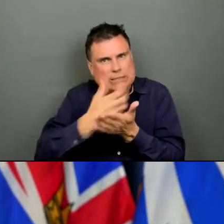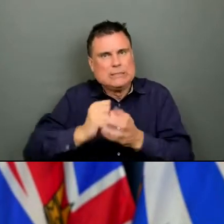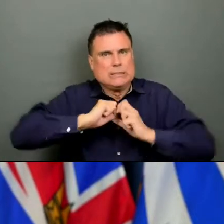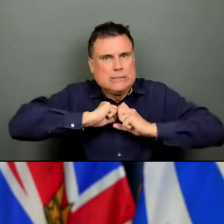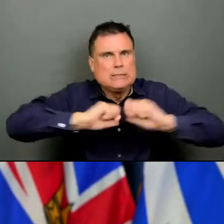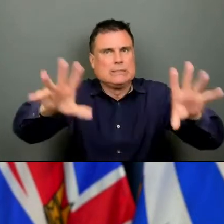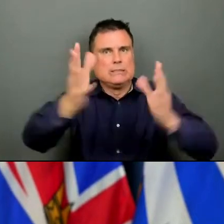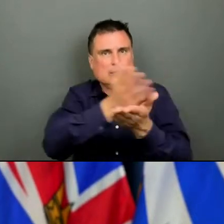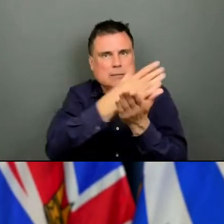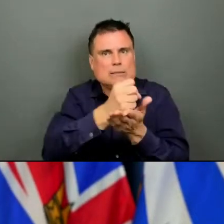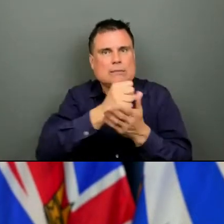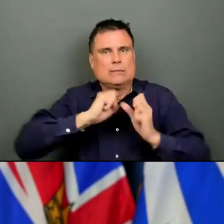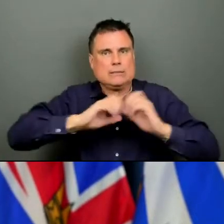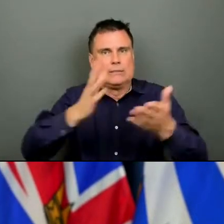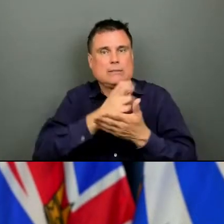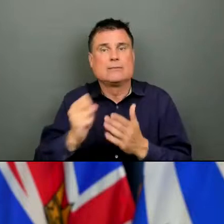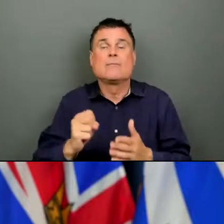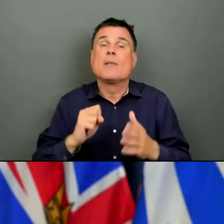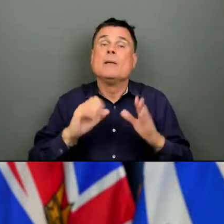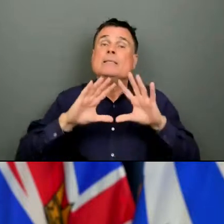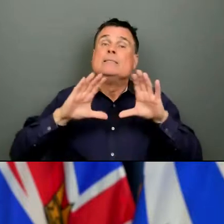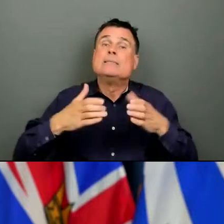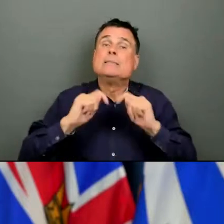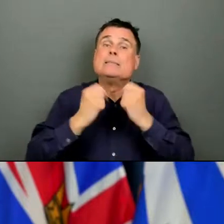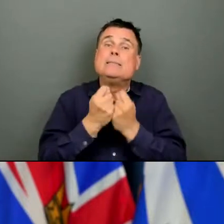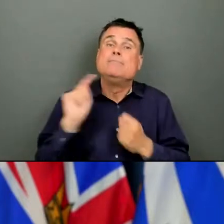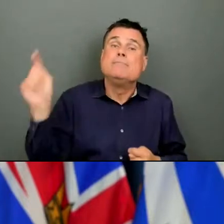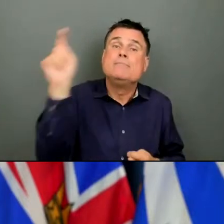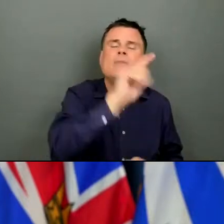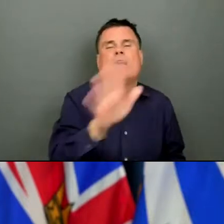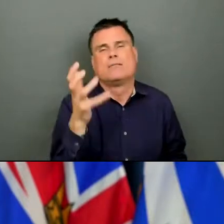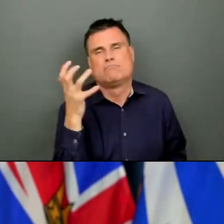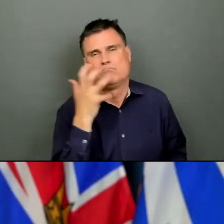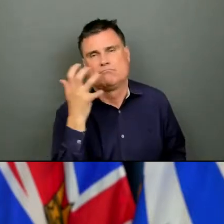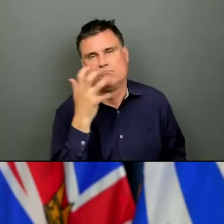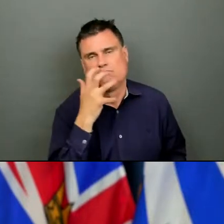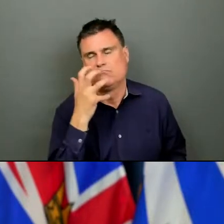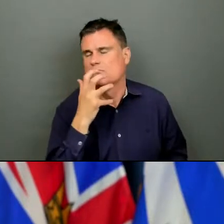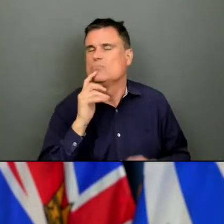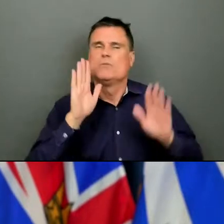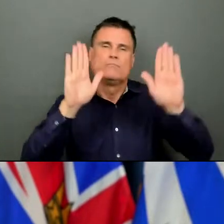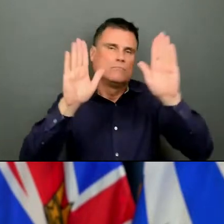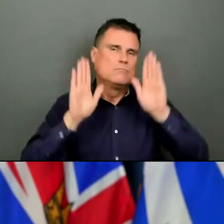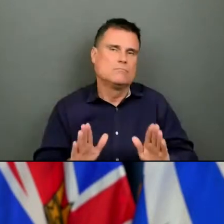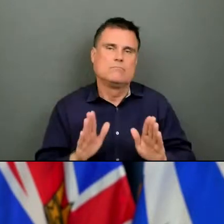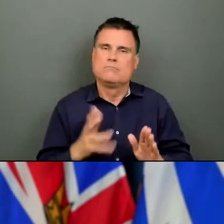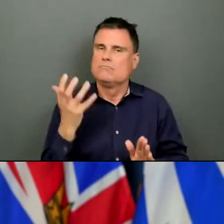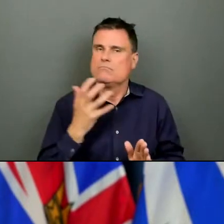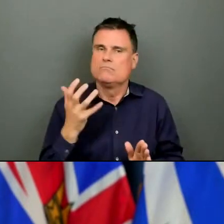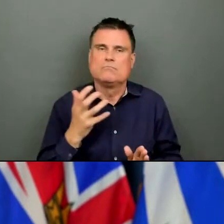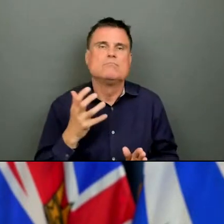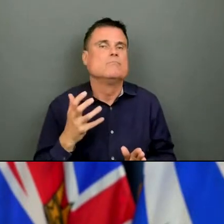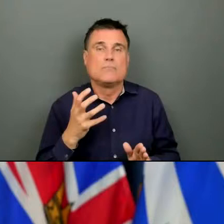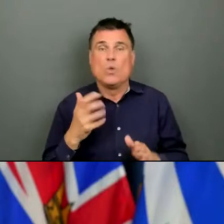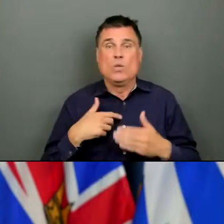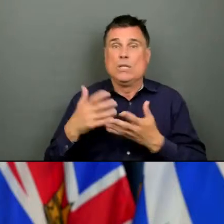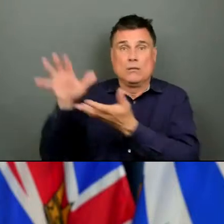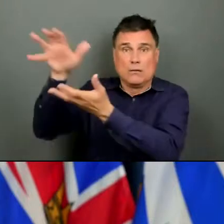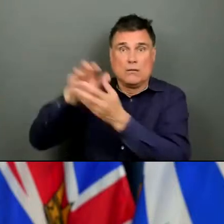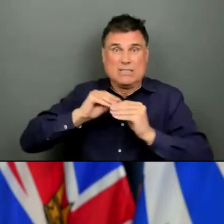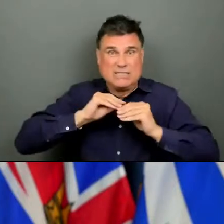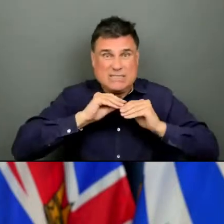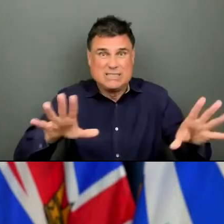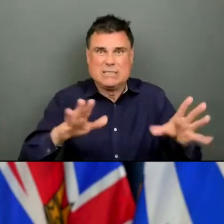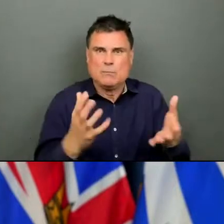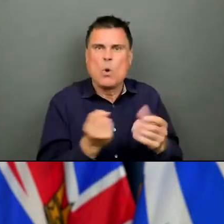been exceptional. The idea that you can deliver vaccine to the most vulnerable, to those clinically vulnerable, to our elders,